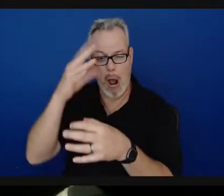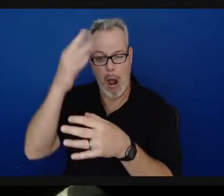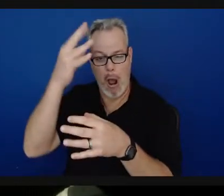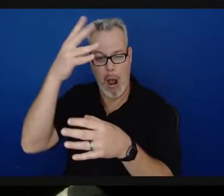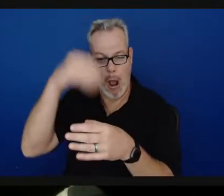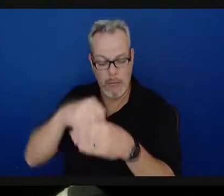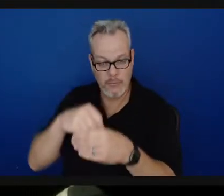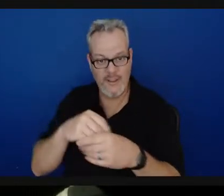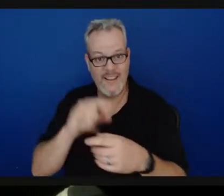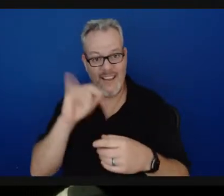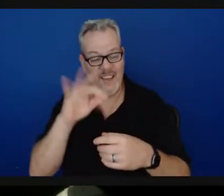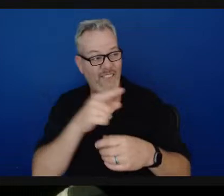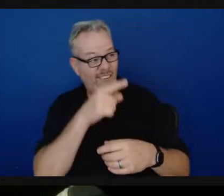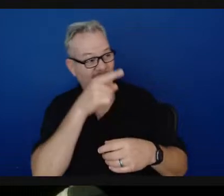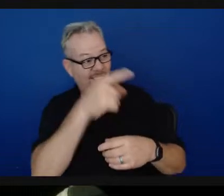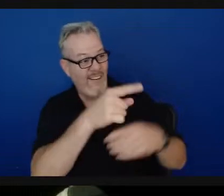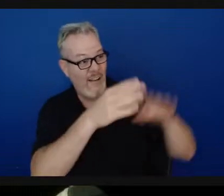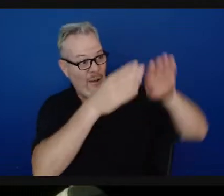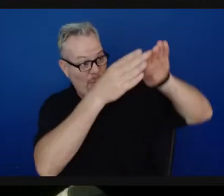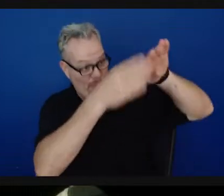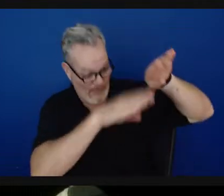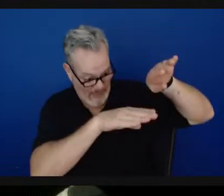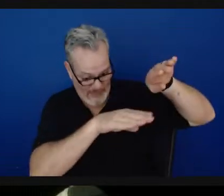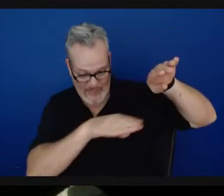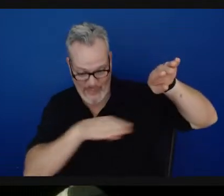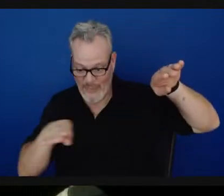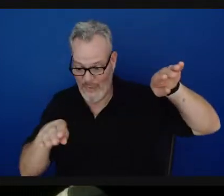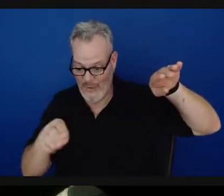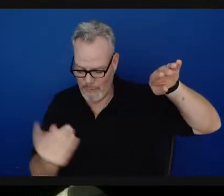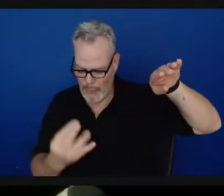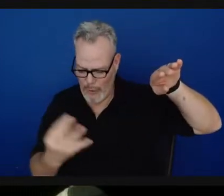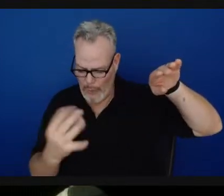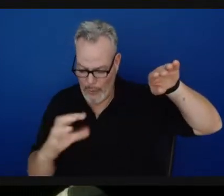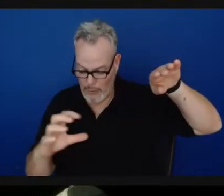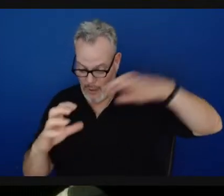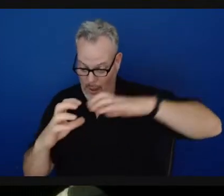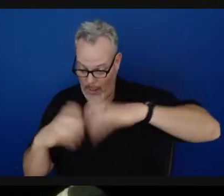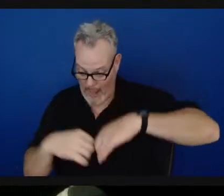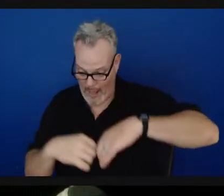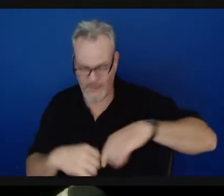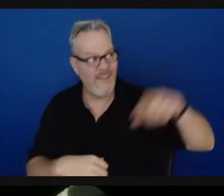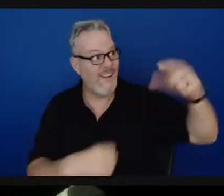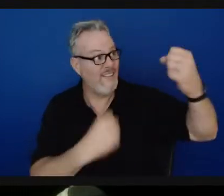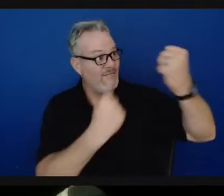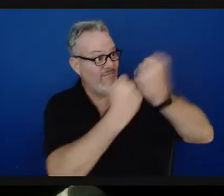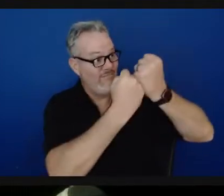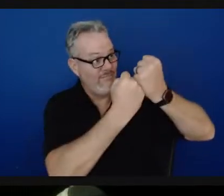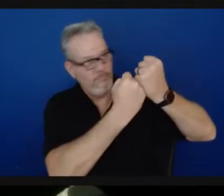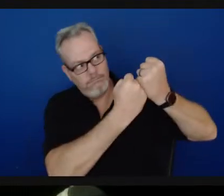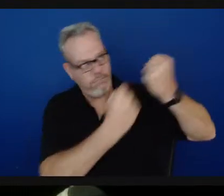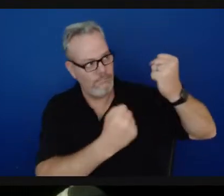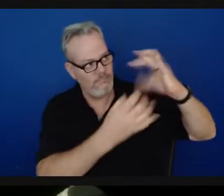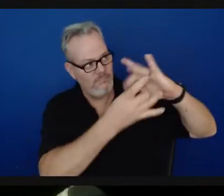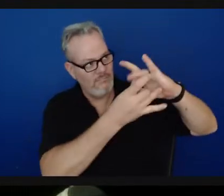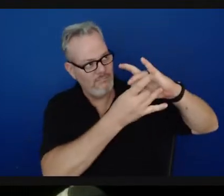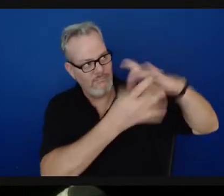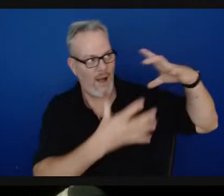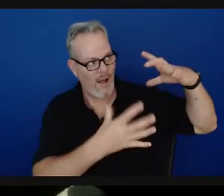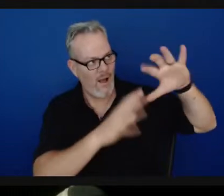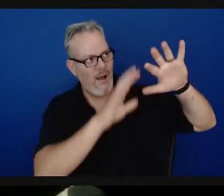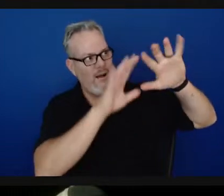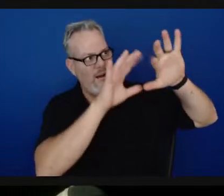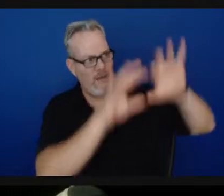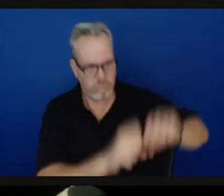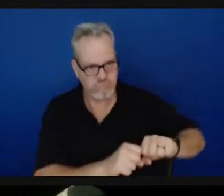further down against the wall of this thing, and that can cause this series of collapses as well. So often what we see and what we saw as episode 4 ended was the